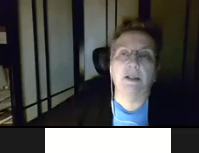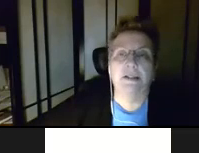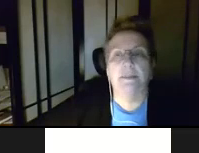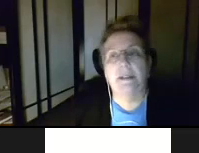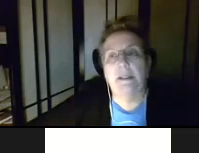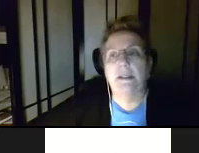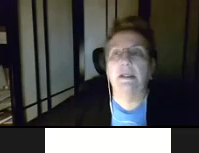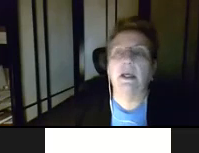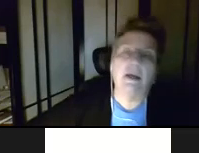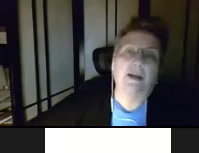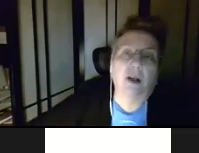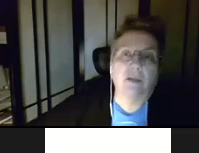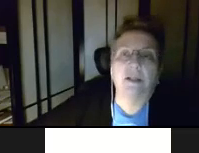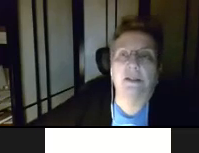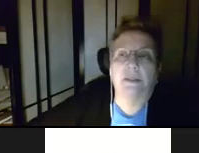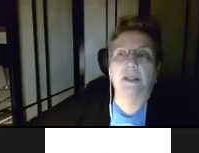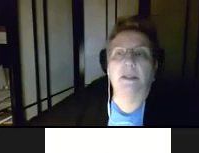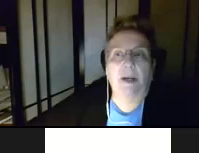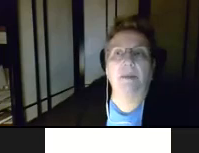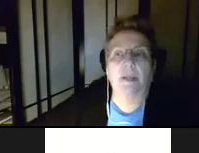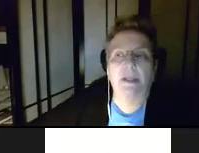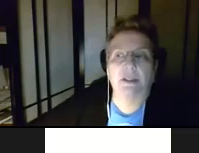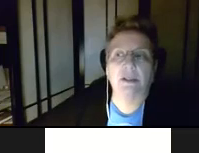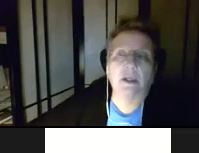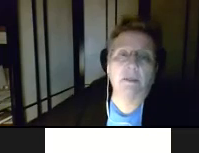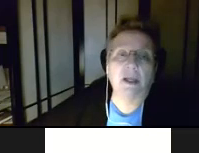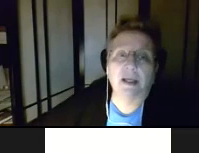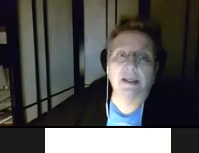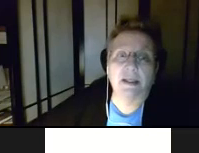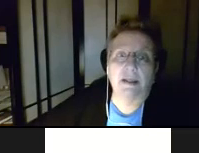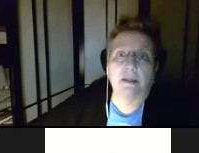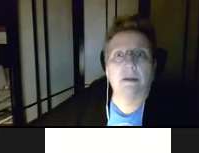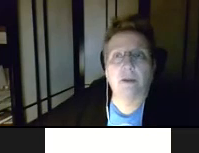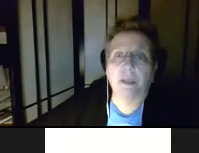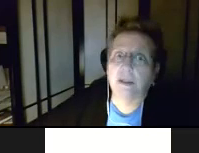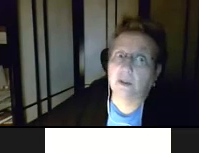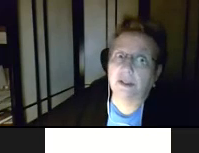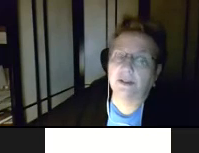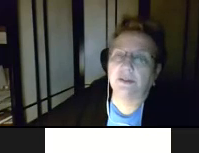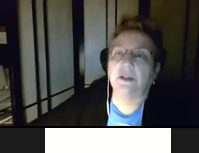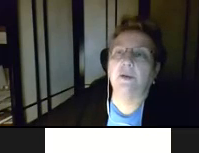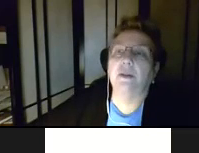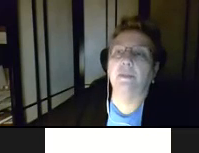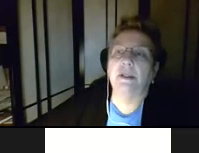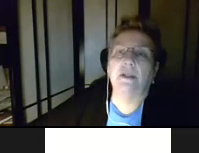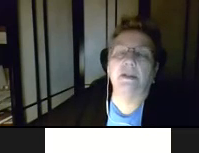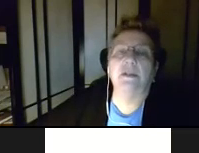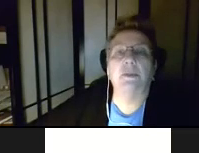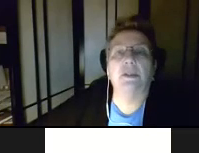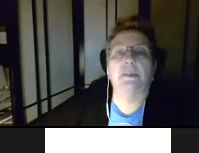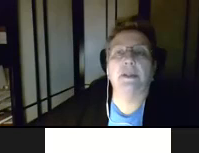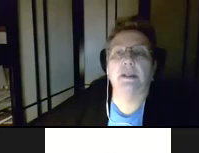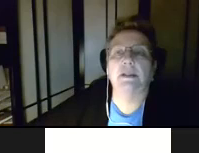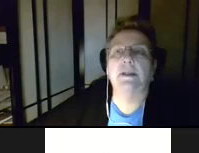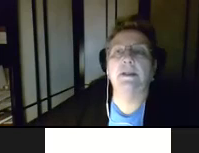about autism and DD and all of our disability populations. But like I said, there are a million questions to go with the million of us